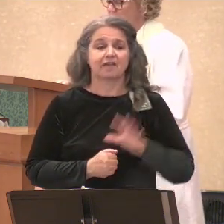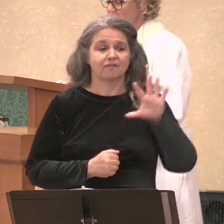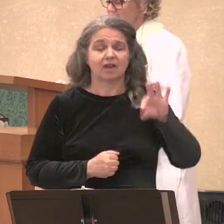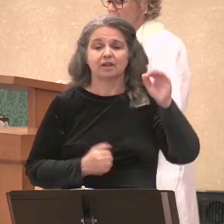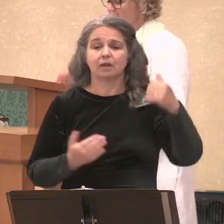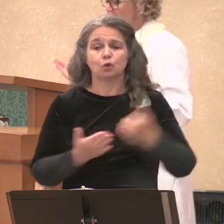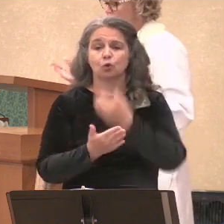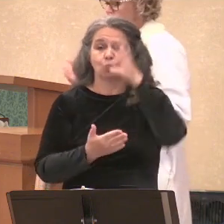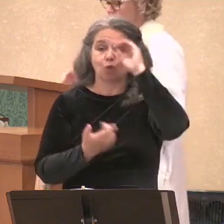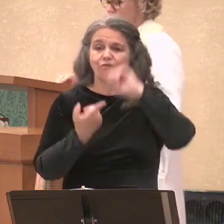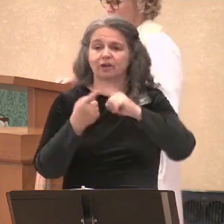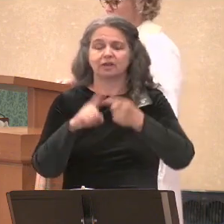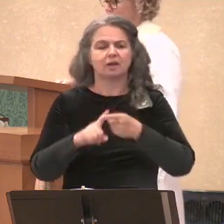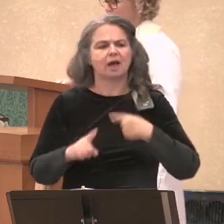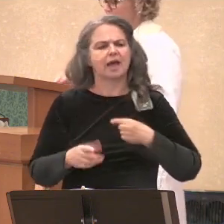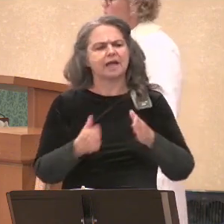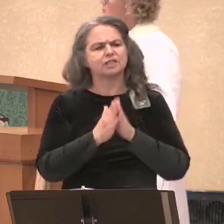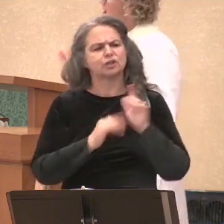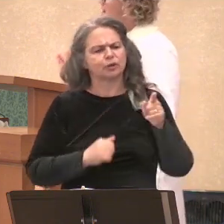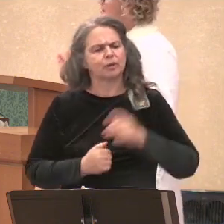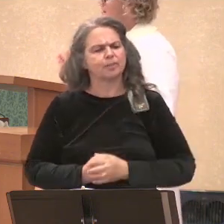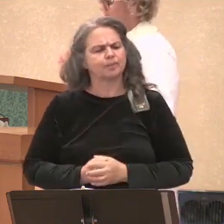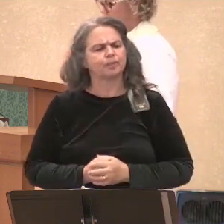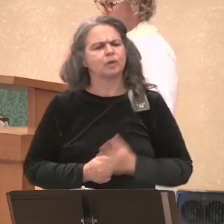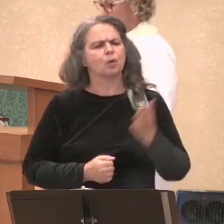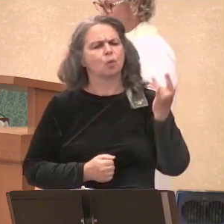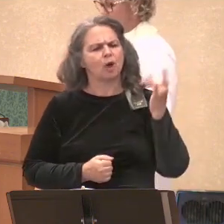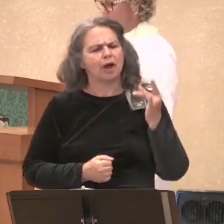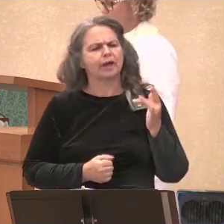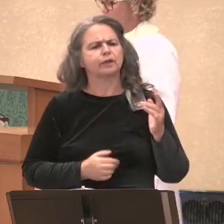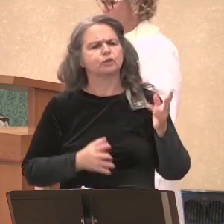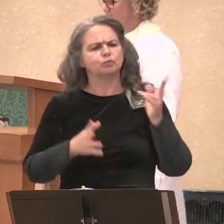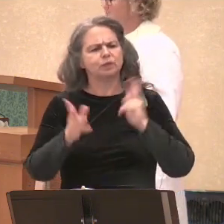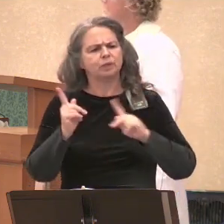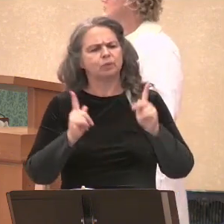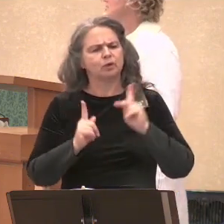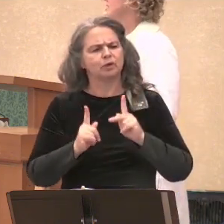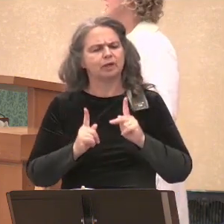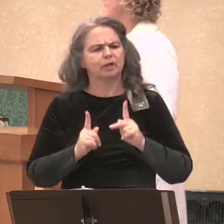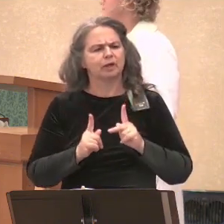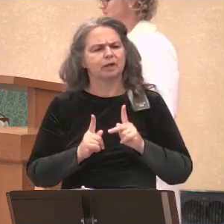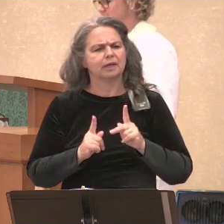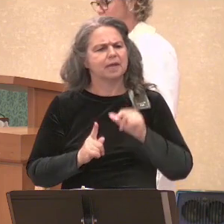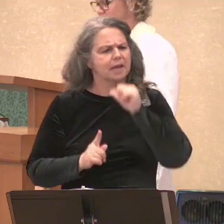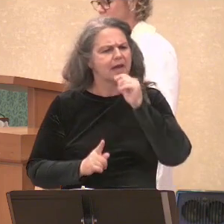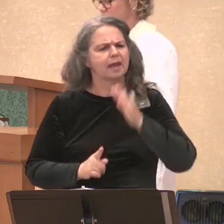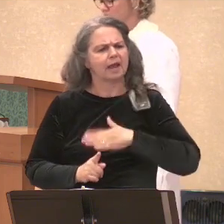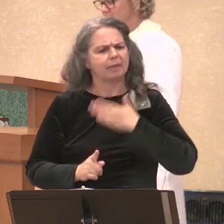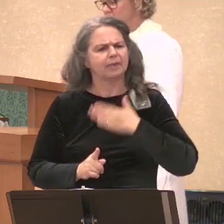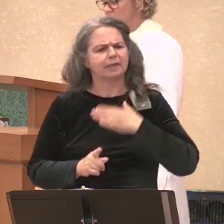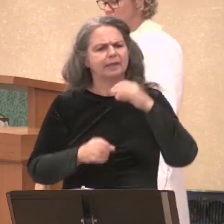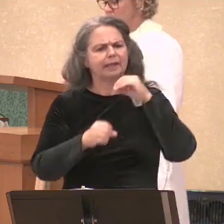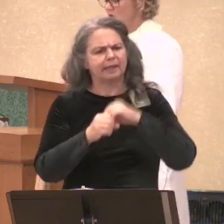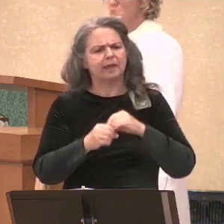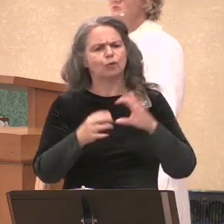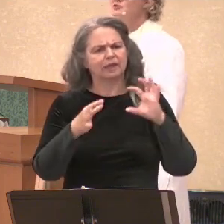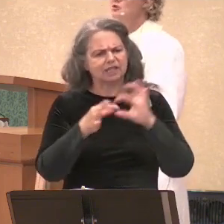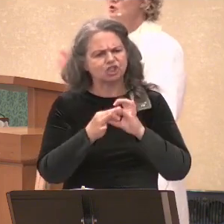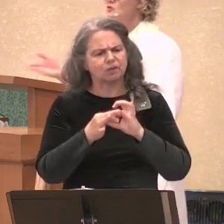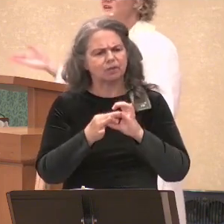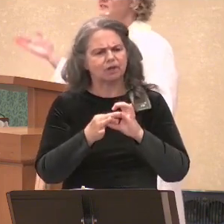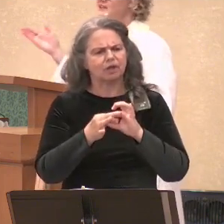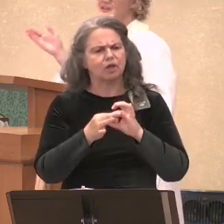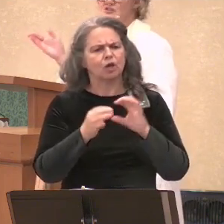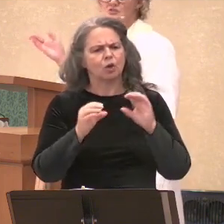person, I asked her, "Why do people who have been terribly unhappy in a relationship move